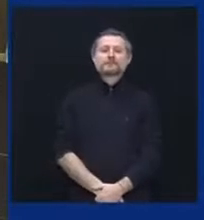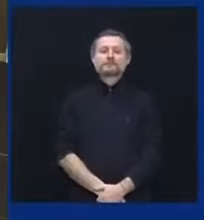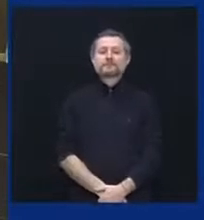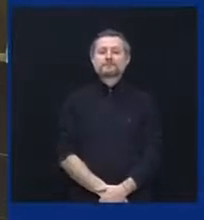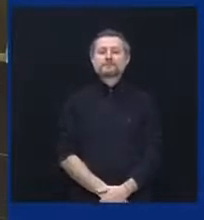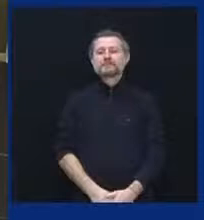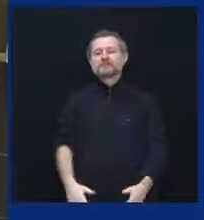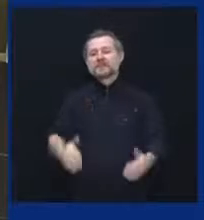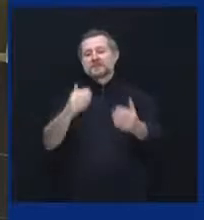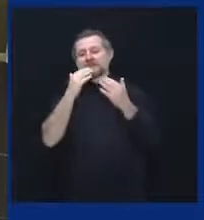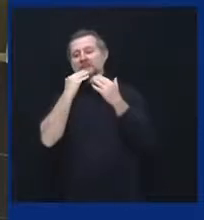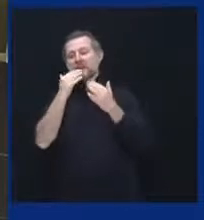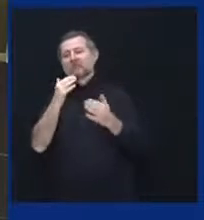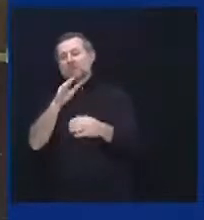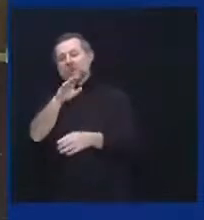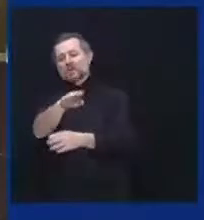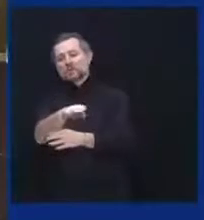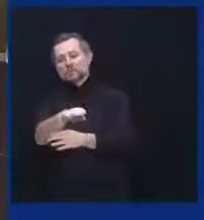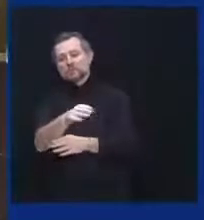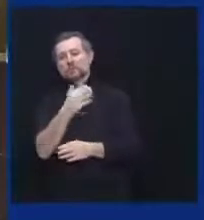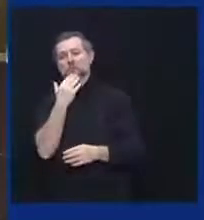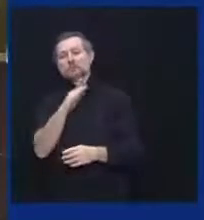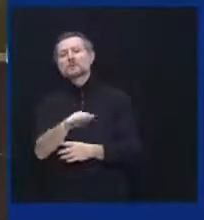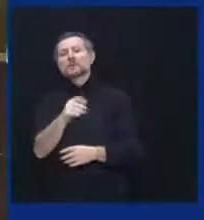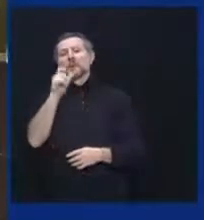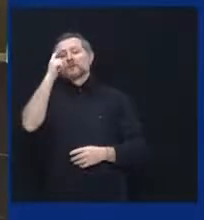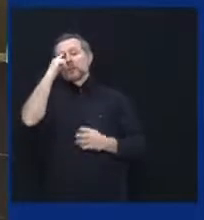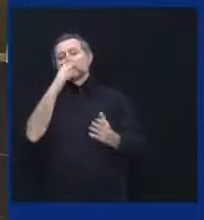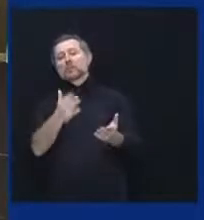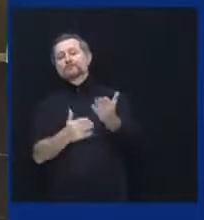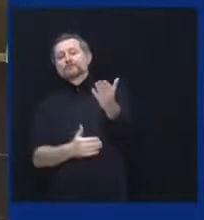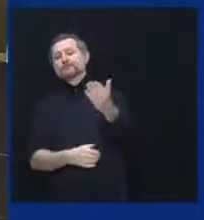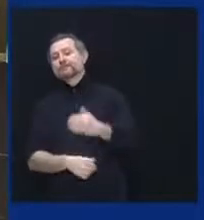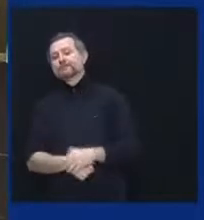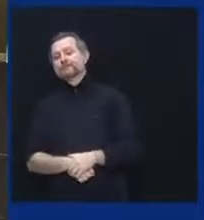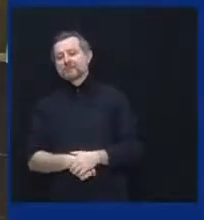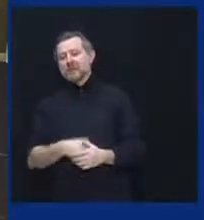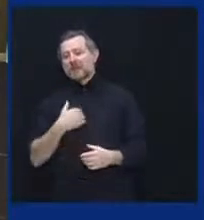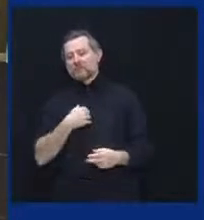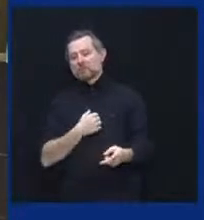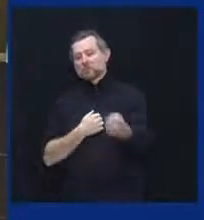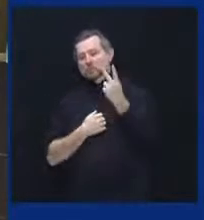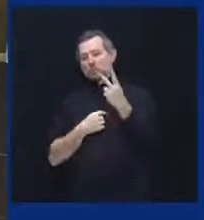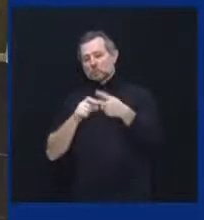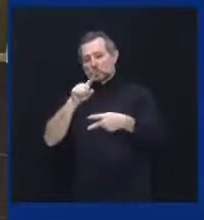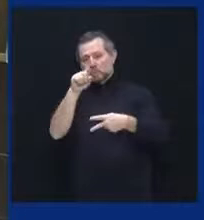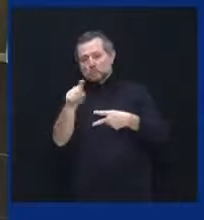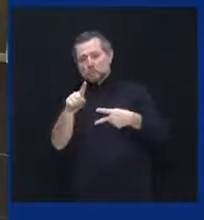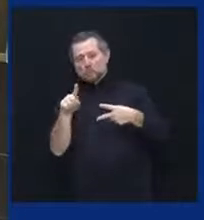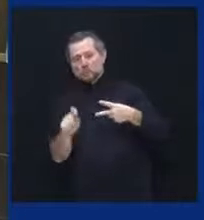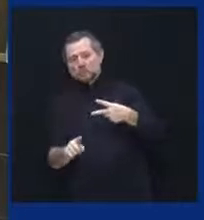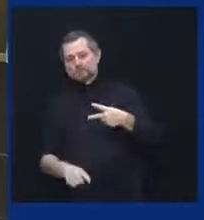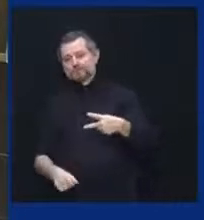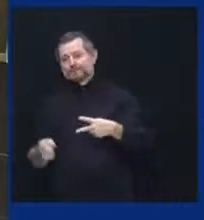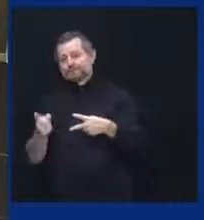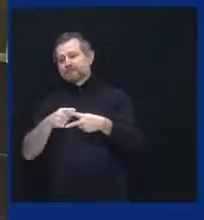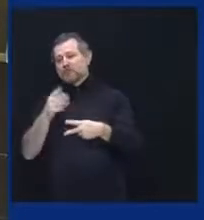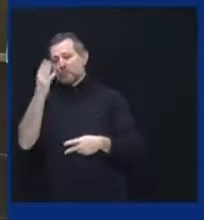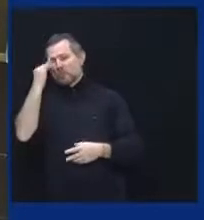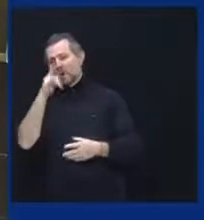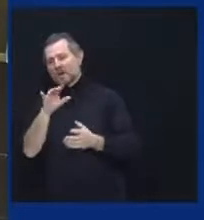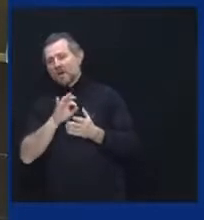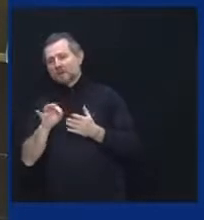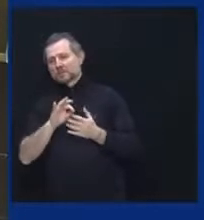Okay, thank you. Good afternoon, Governor. Actually, I have 2 questions. Why did you count hospital